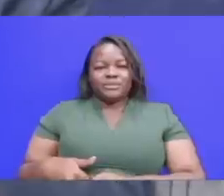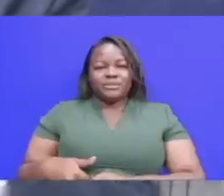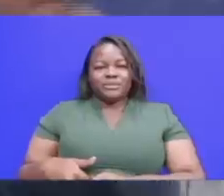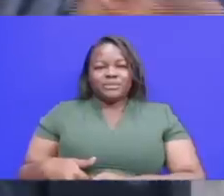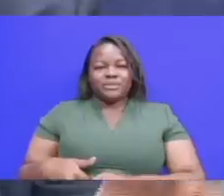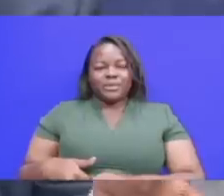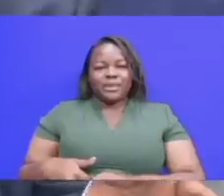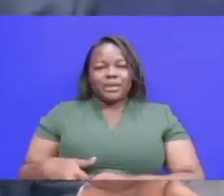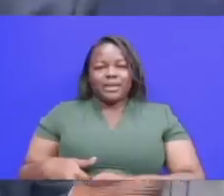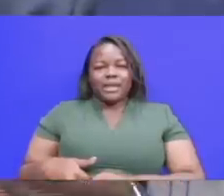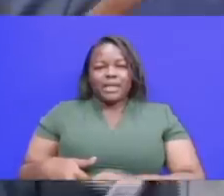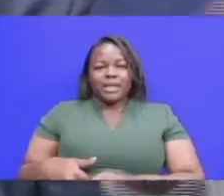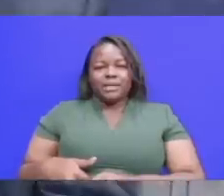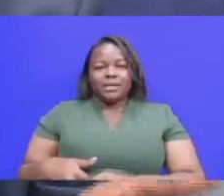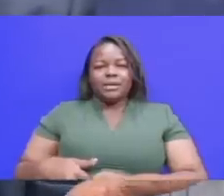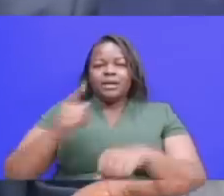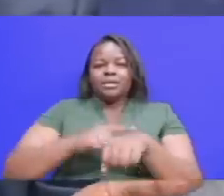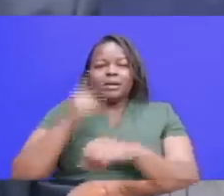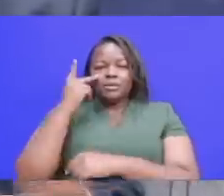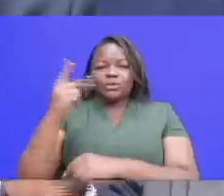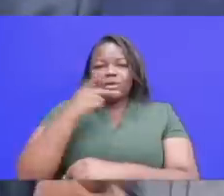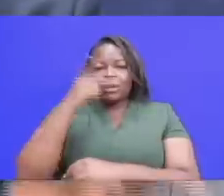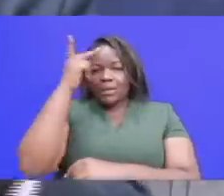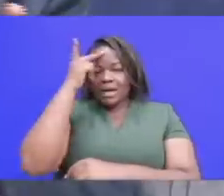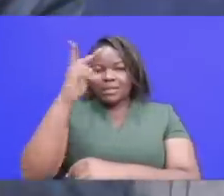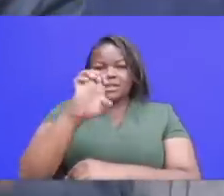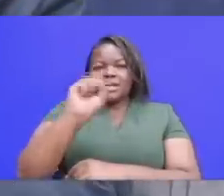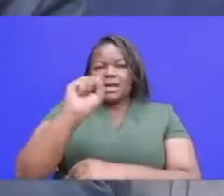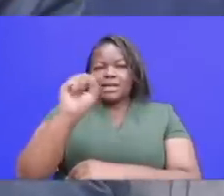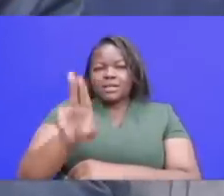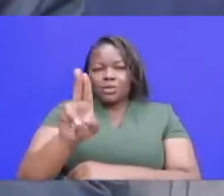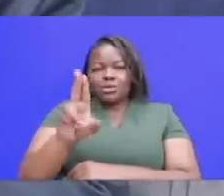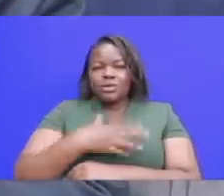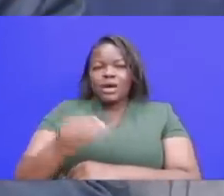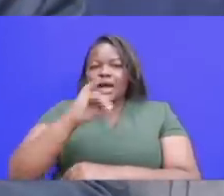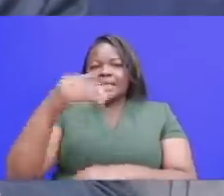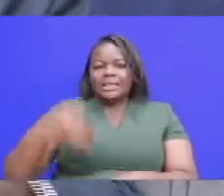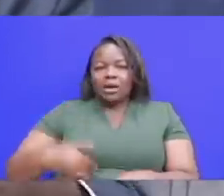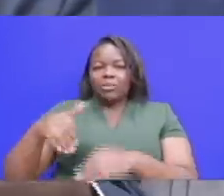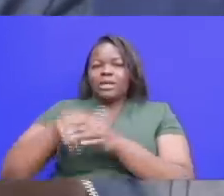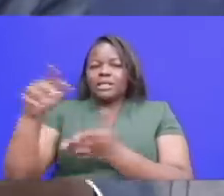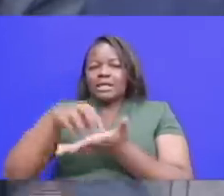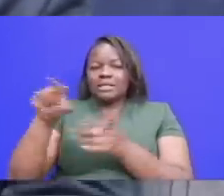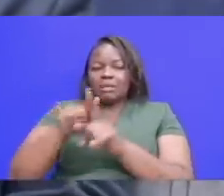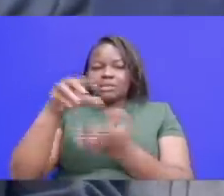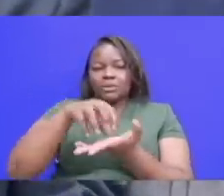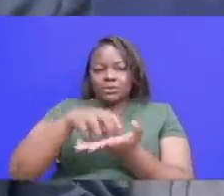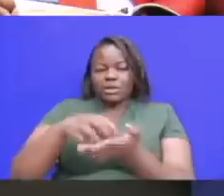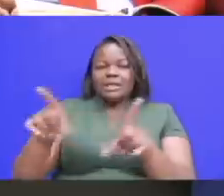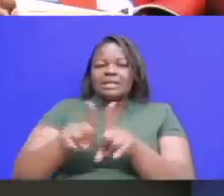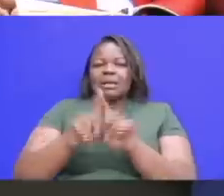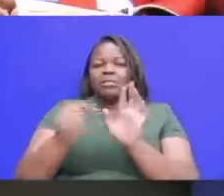When he saw the parents, mm. Esau and Jacob, in this case, it is also